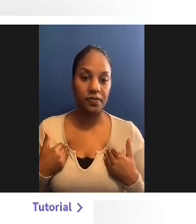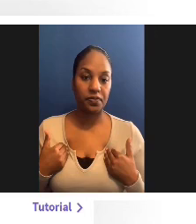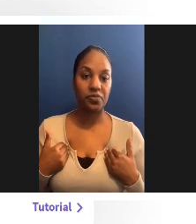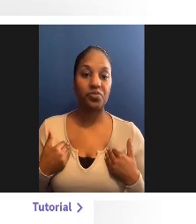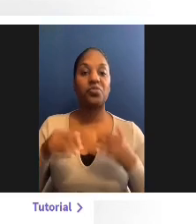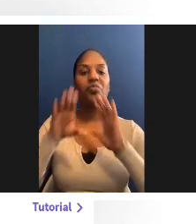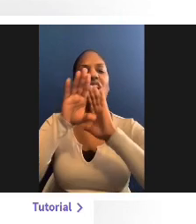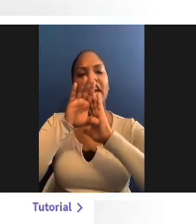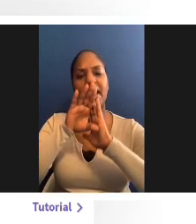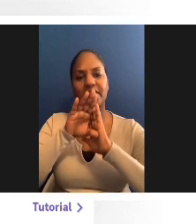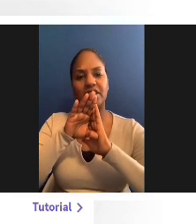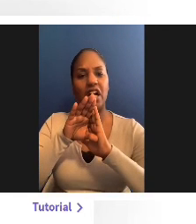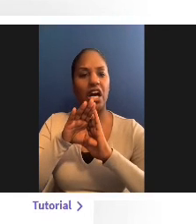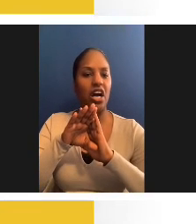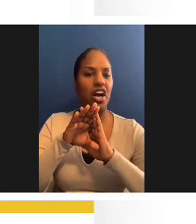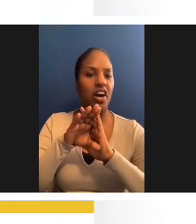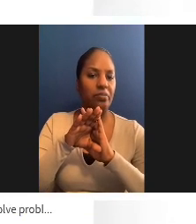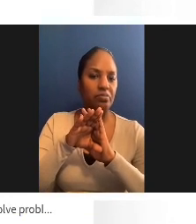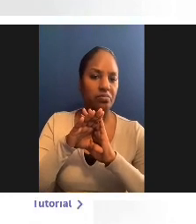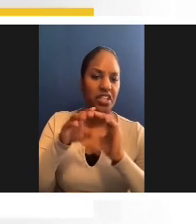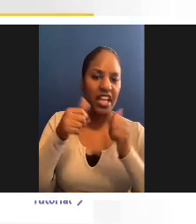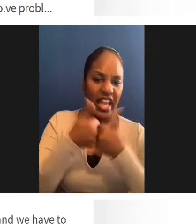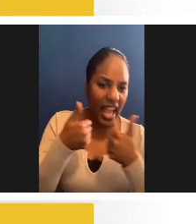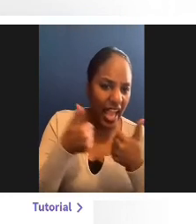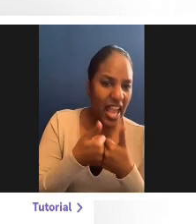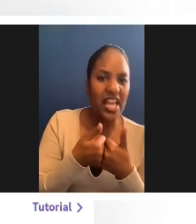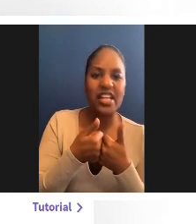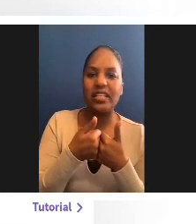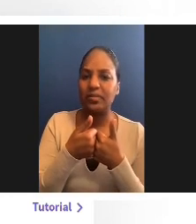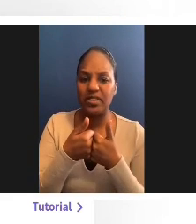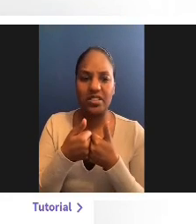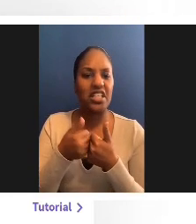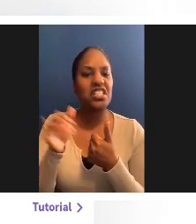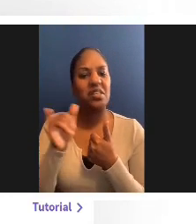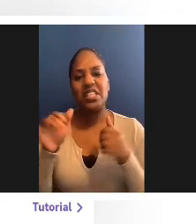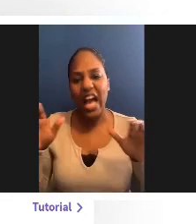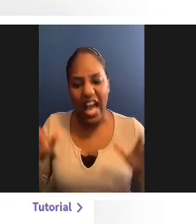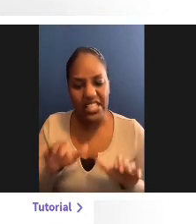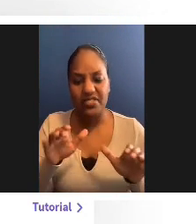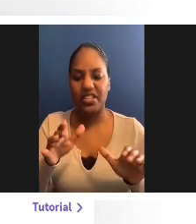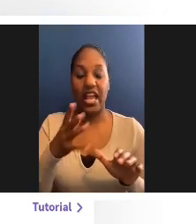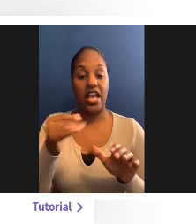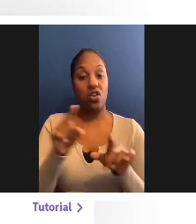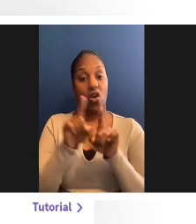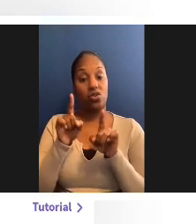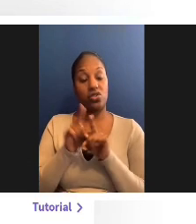video game like activities. However, due to the fact that,